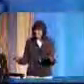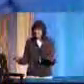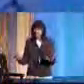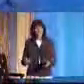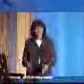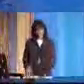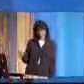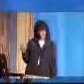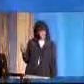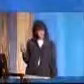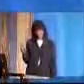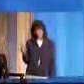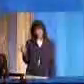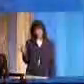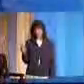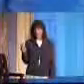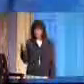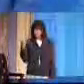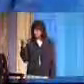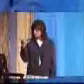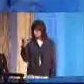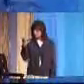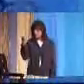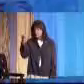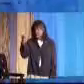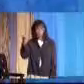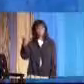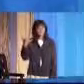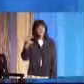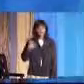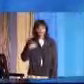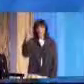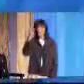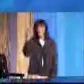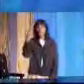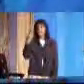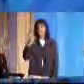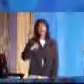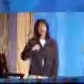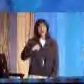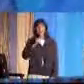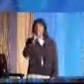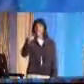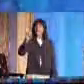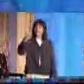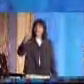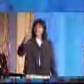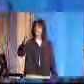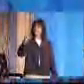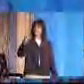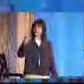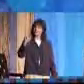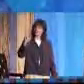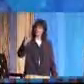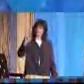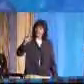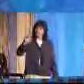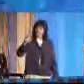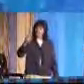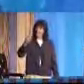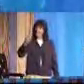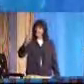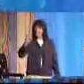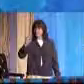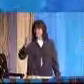And I just realized in that moment that I did not exist for that agent. She was